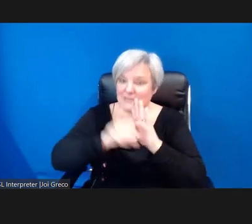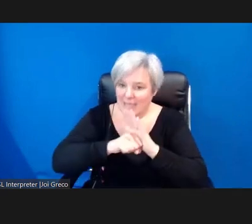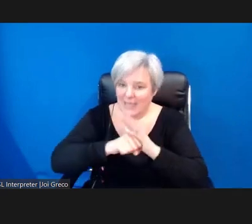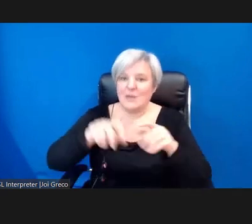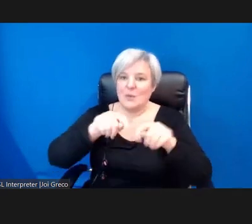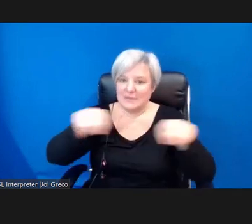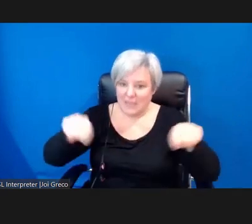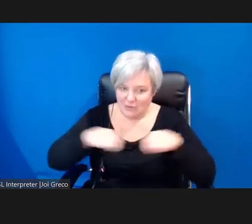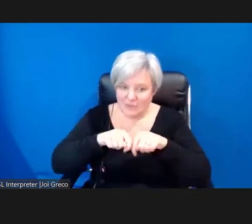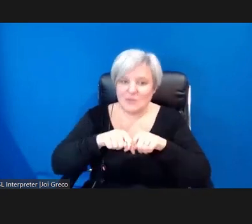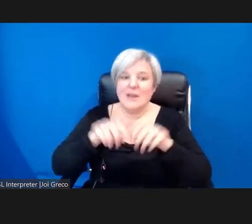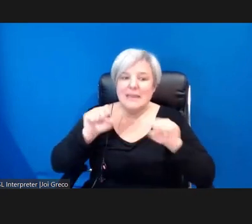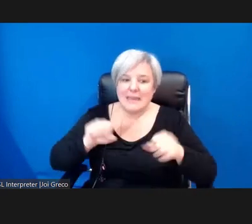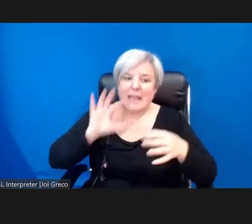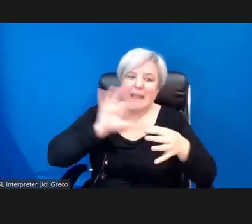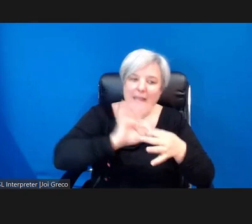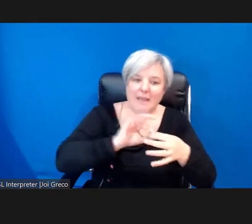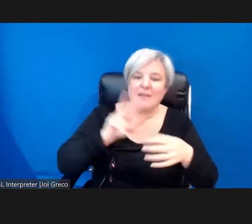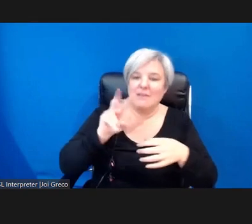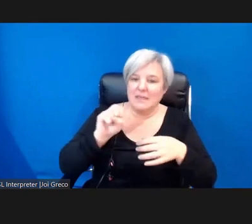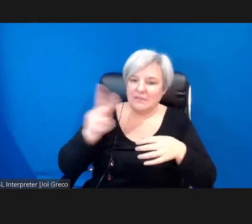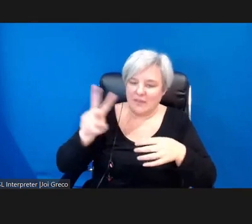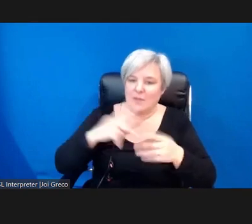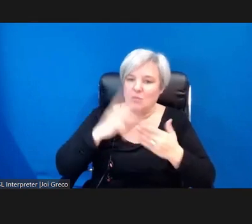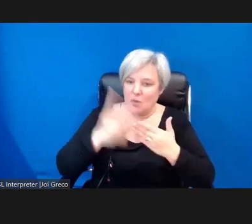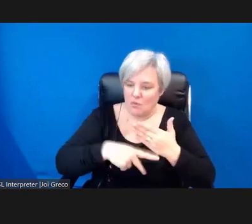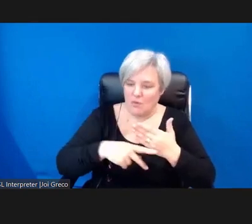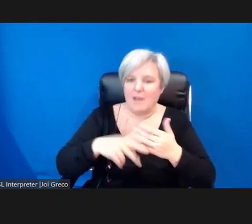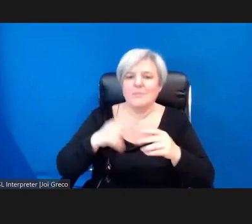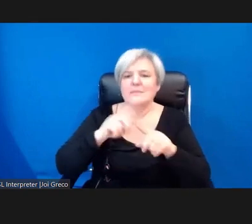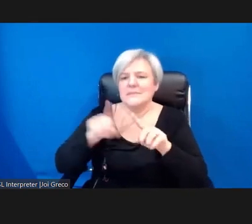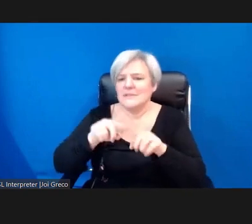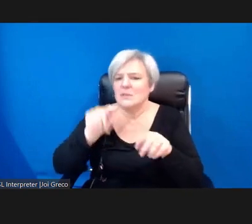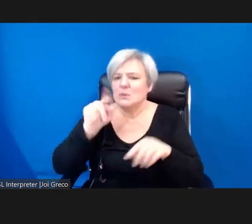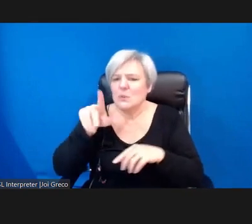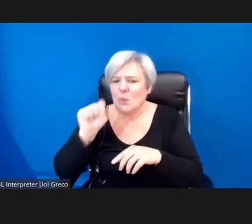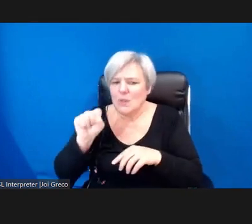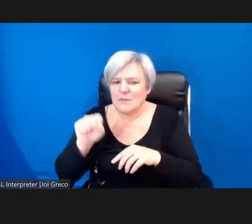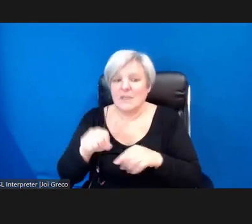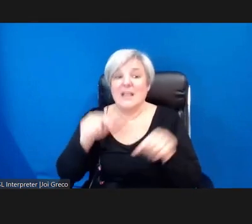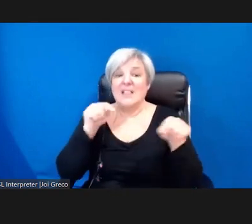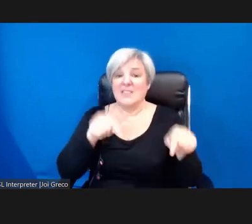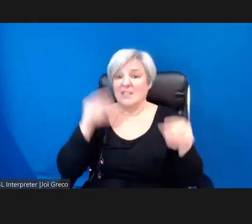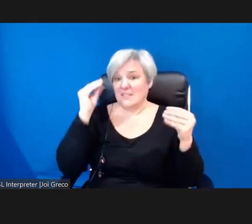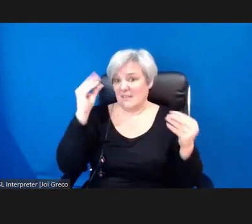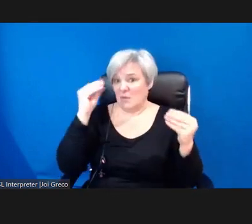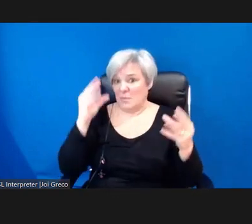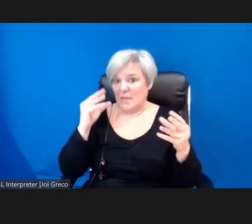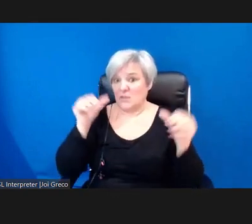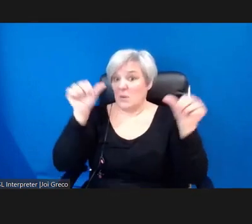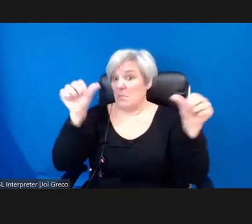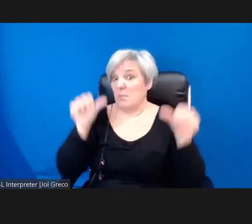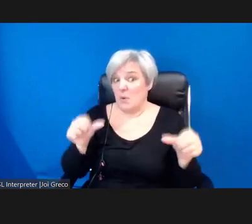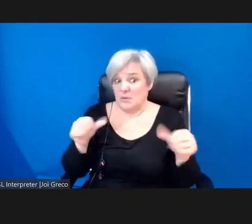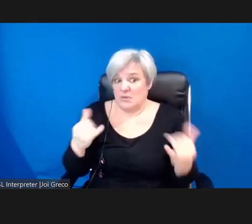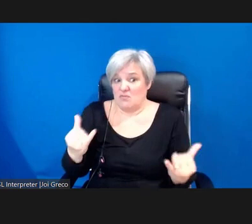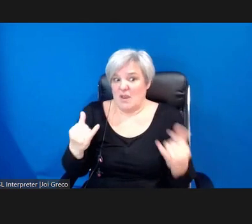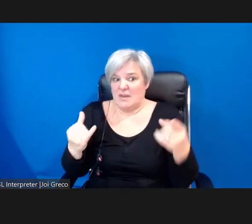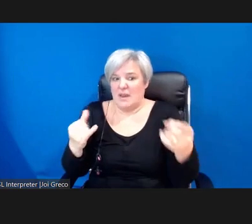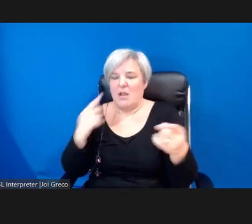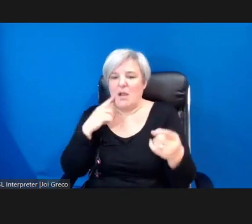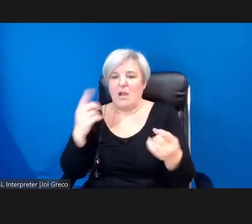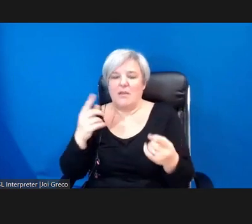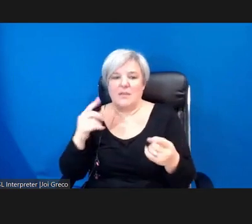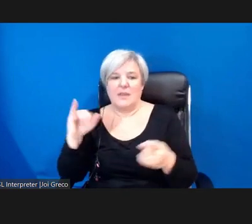to the VSV program and the associated tools. This information is posted currently on the